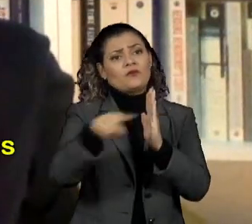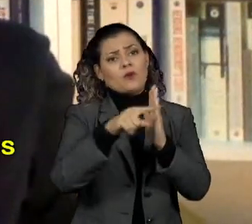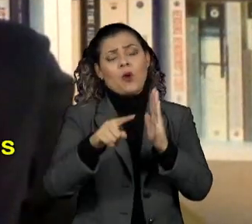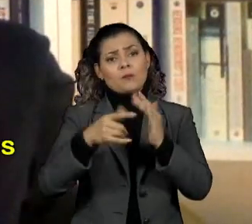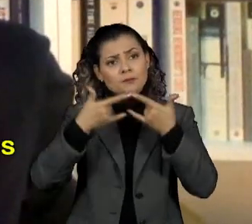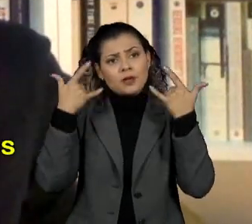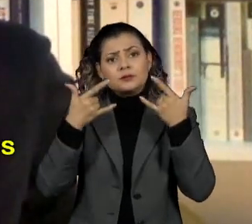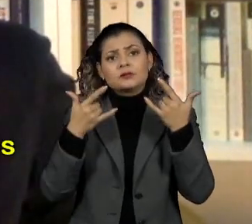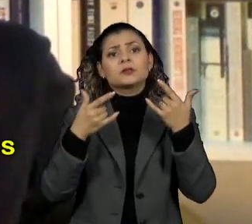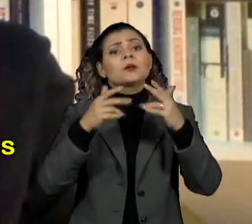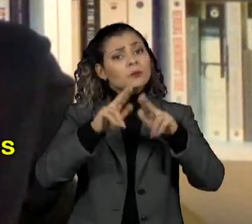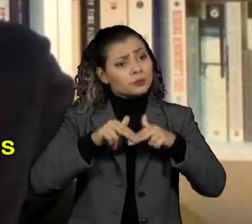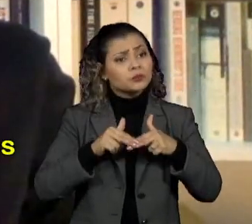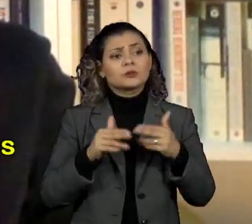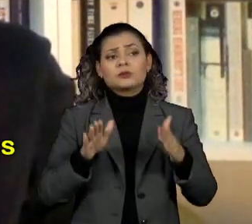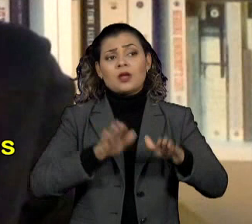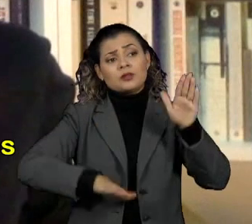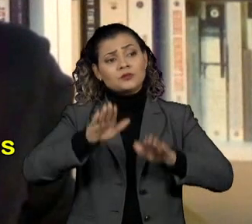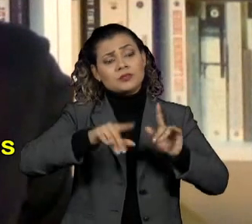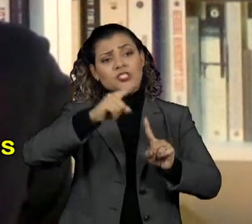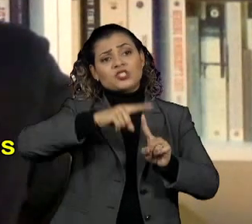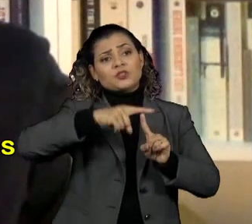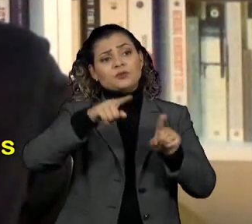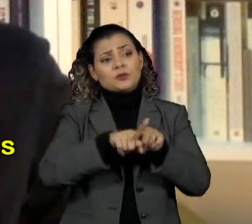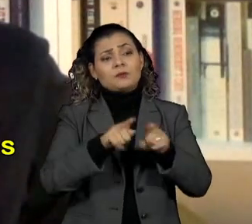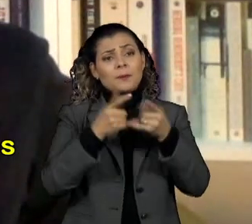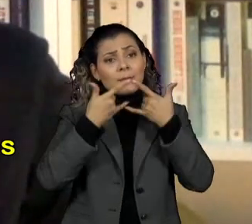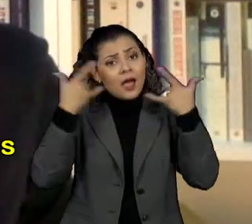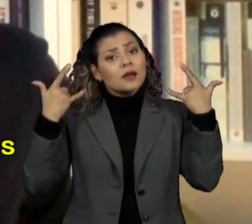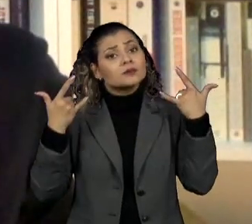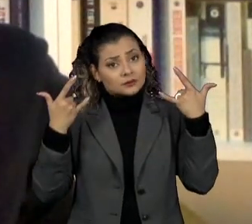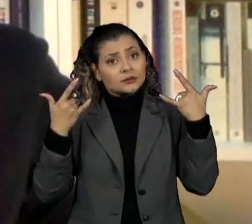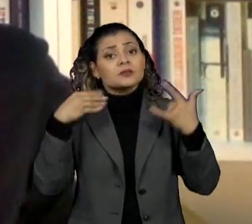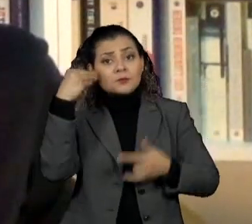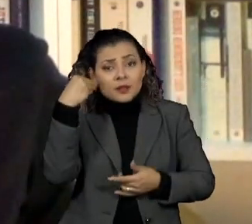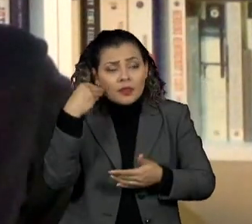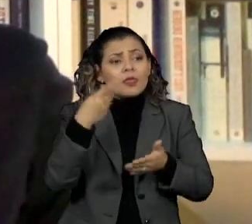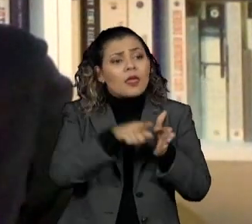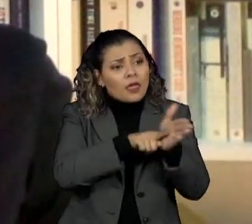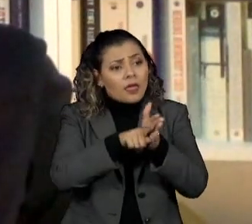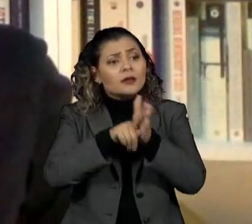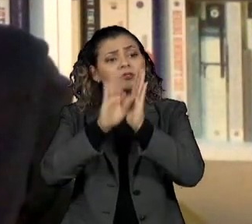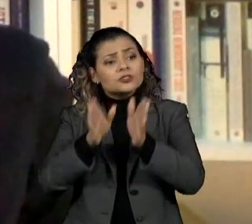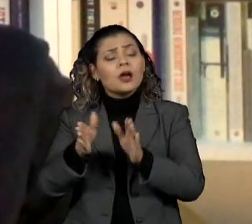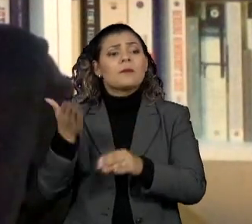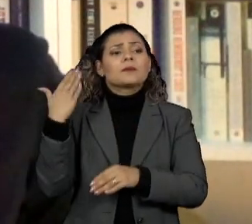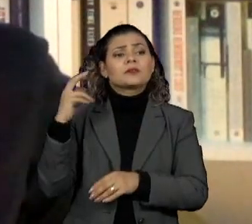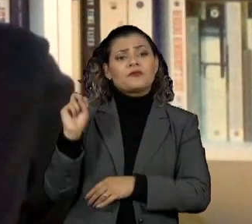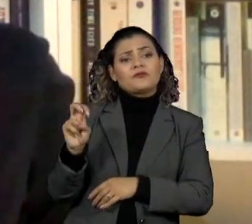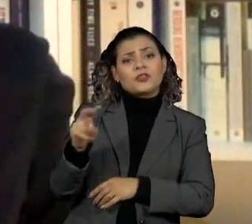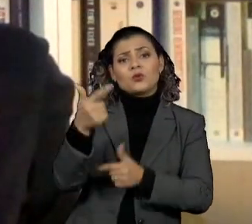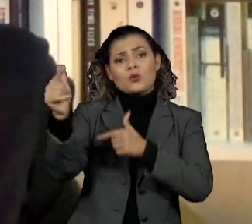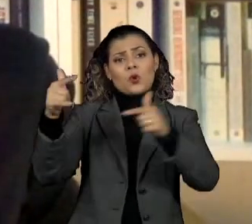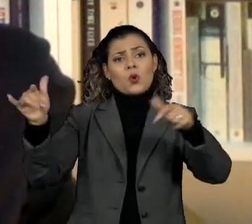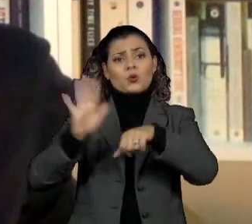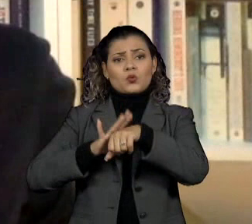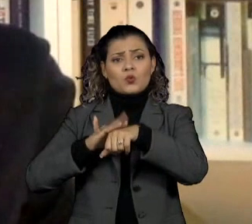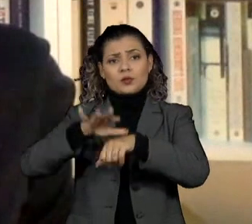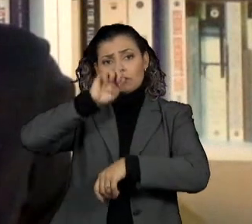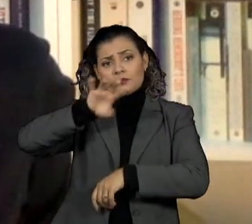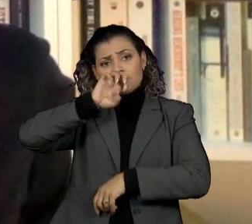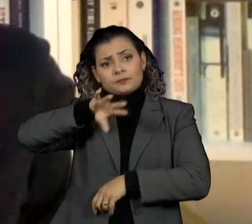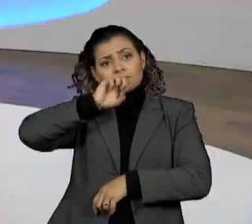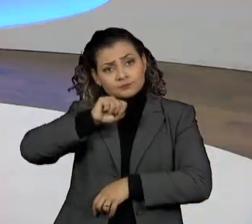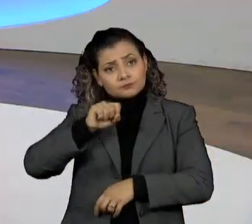So, based on previous experiences with other respiratory viruses, we have